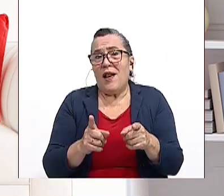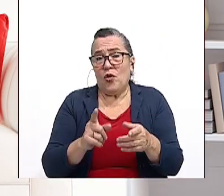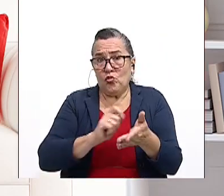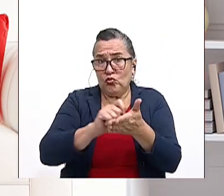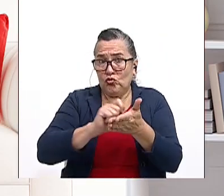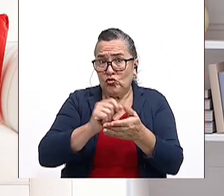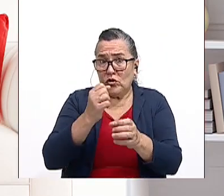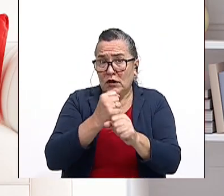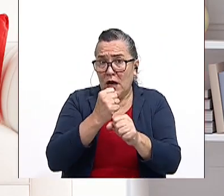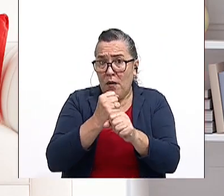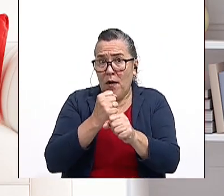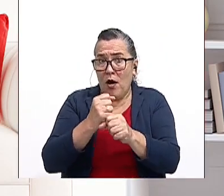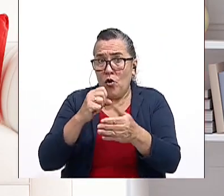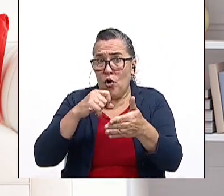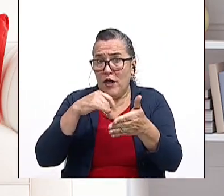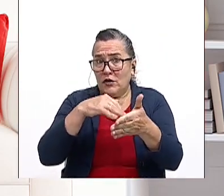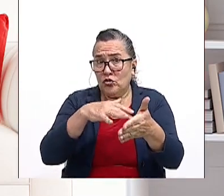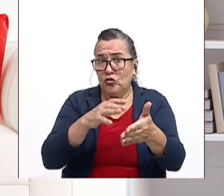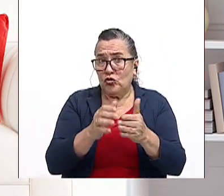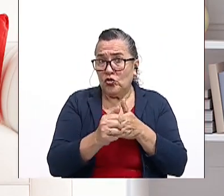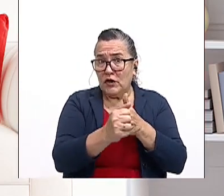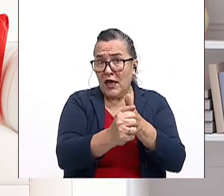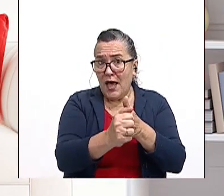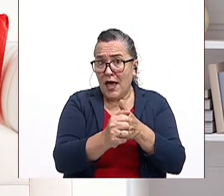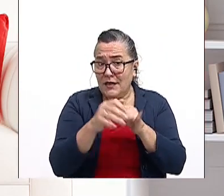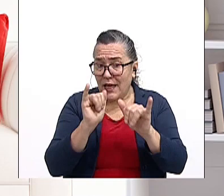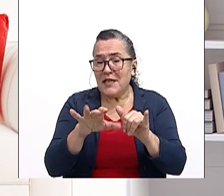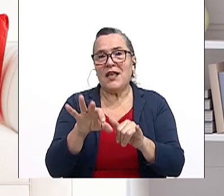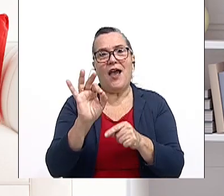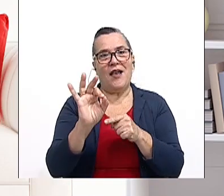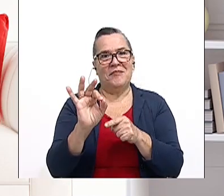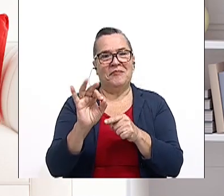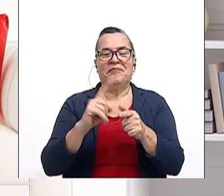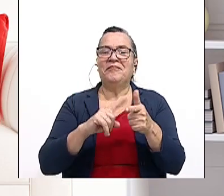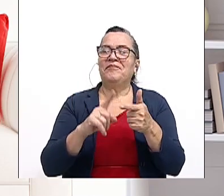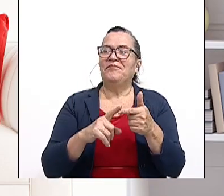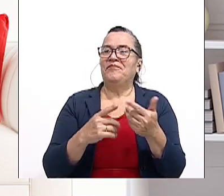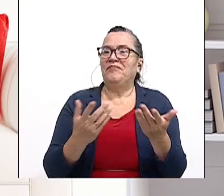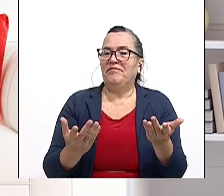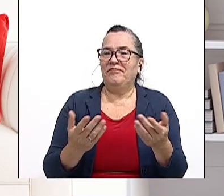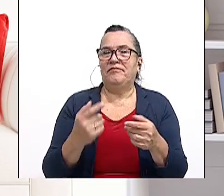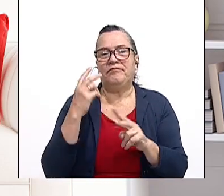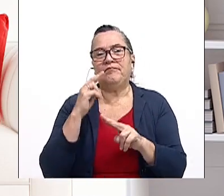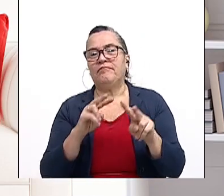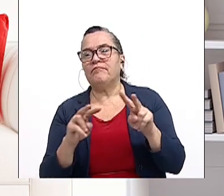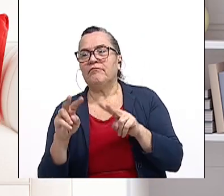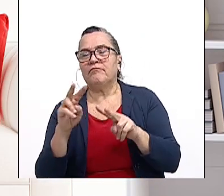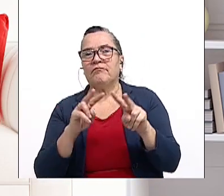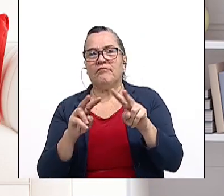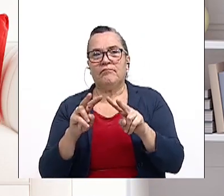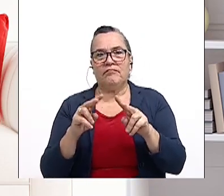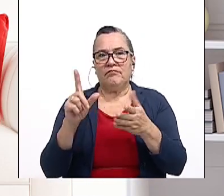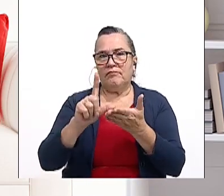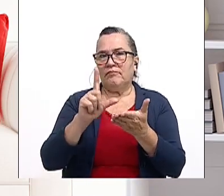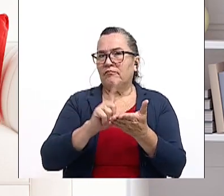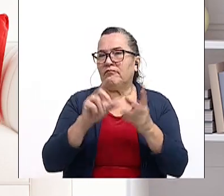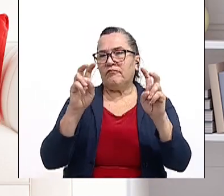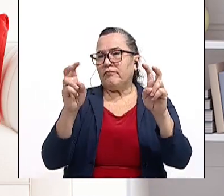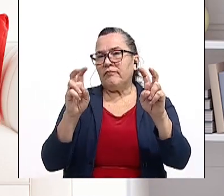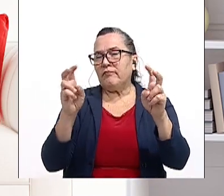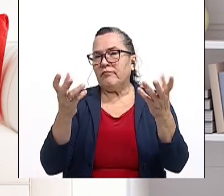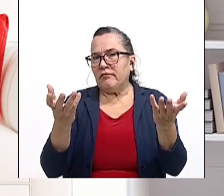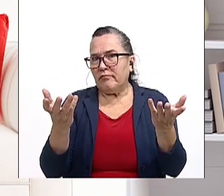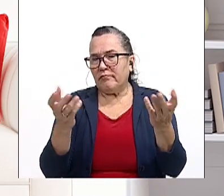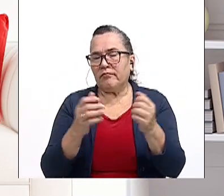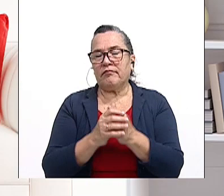your self-study guides. Okay, so now we are going to see what is the lesson about. What are we